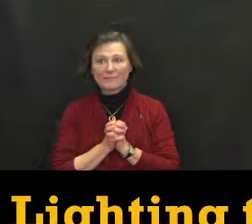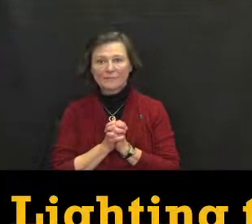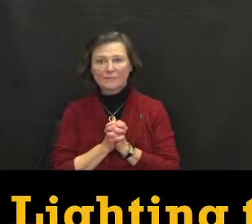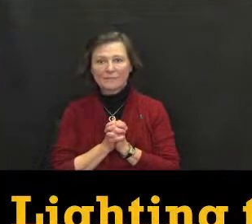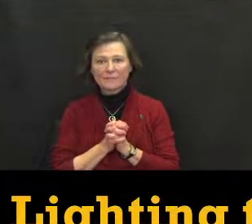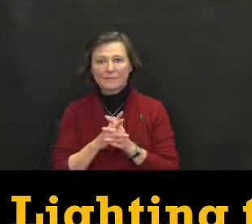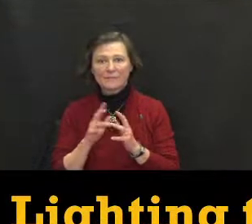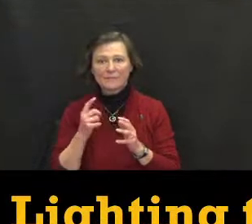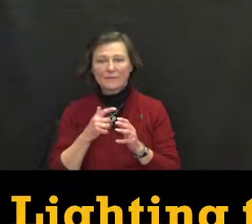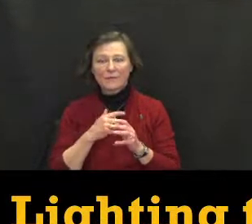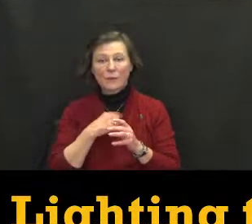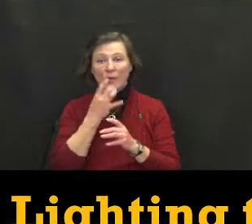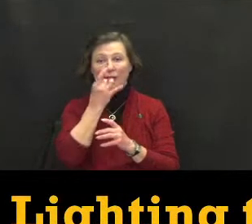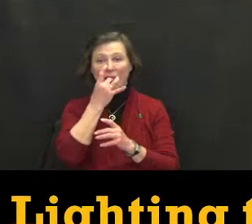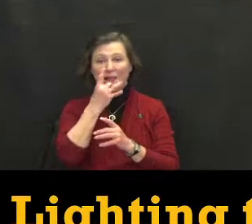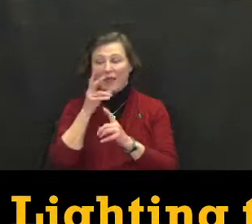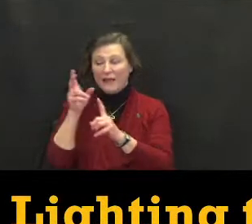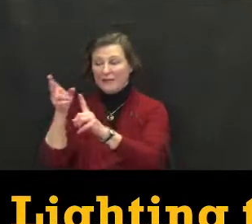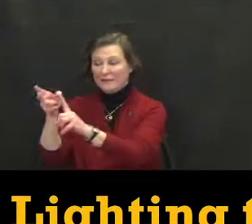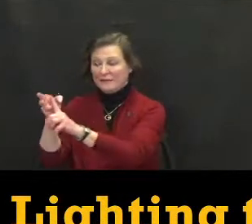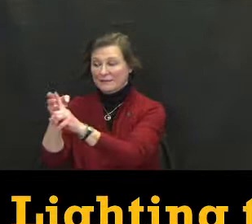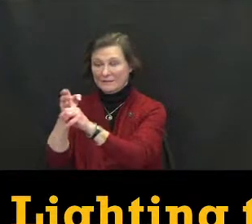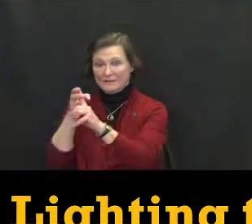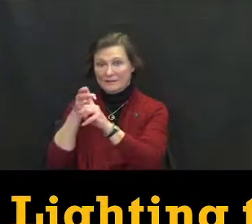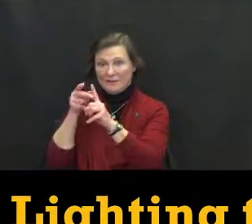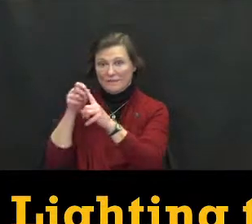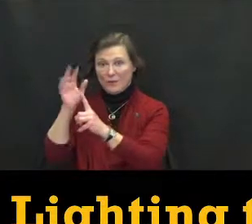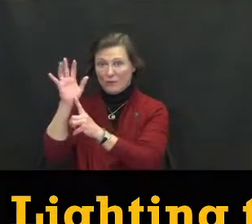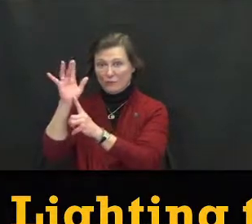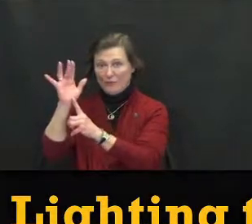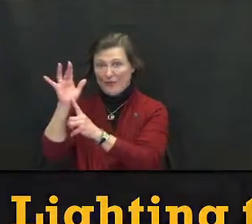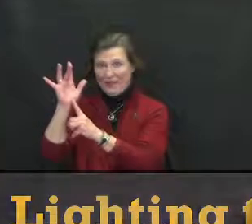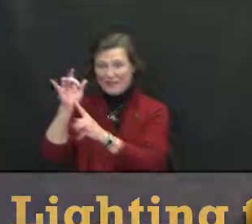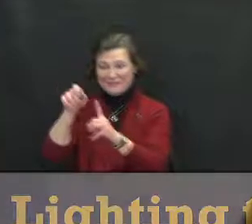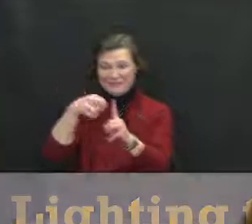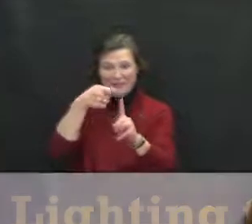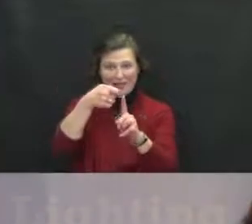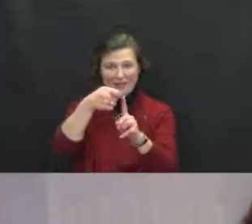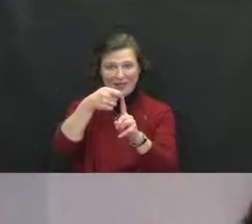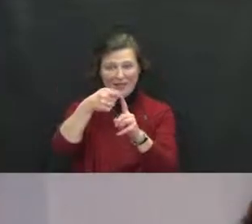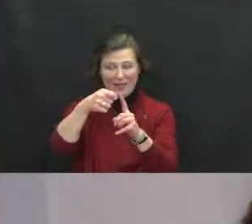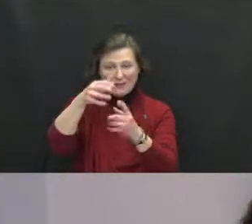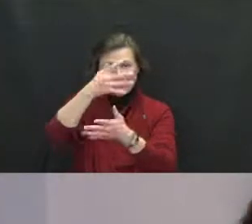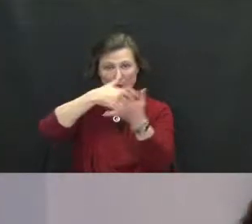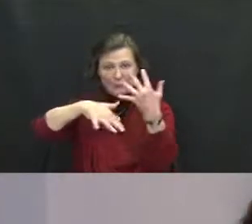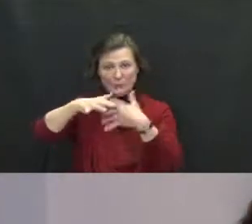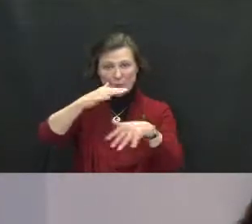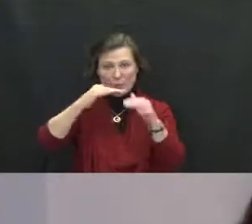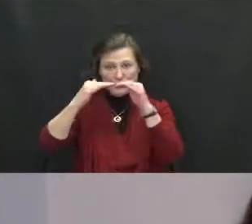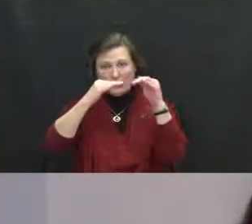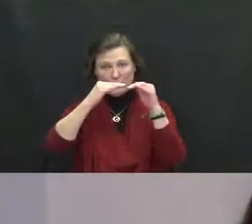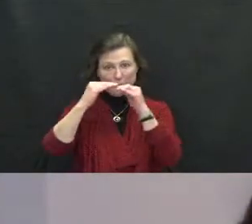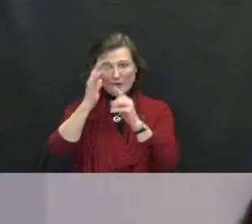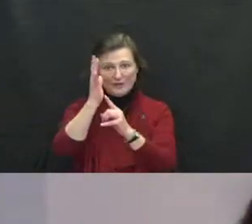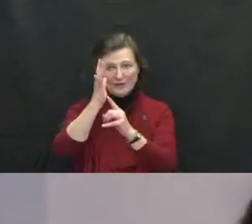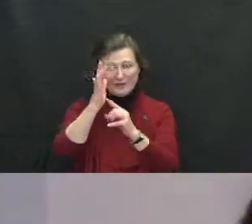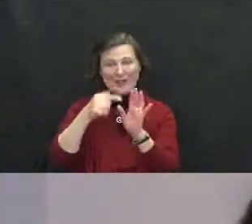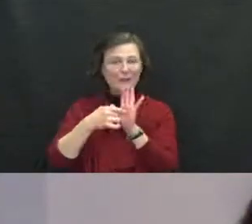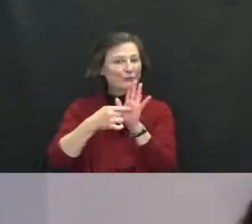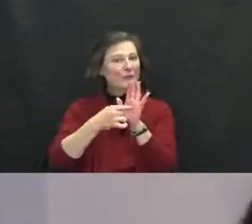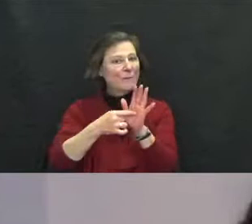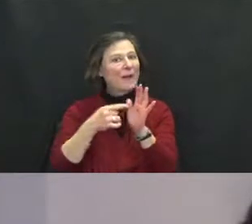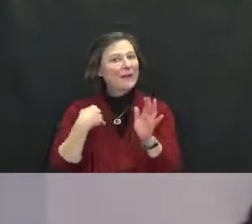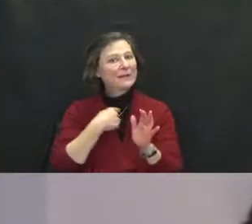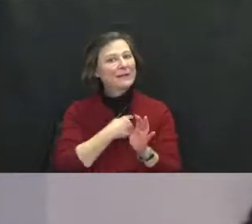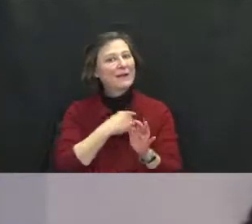We take the light from our chalice, lighting the social justice candle as a symbolic reminder of the light